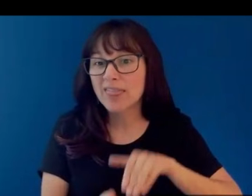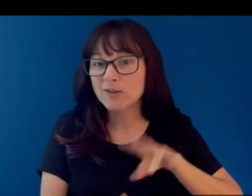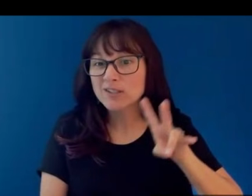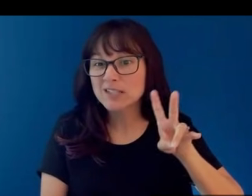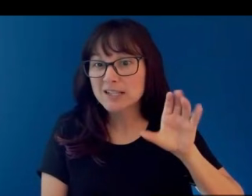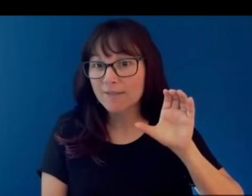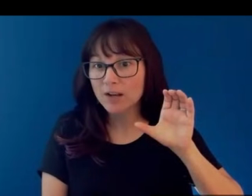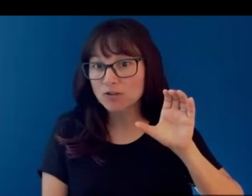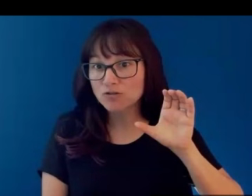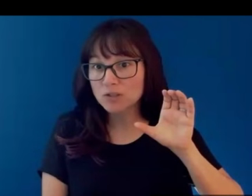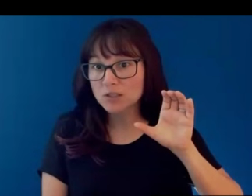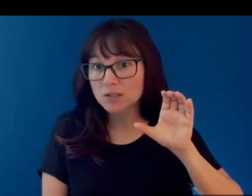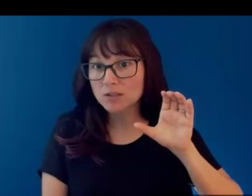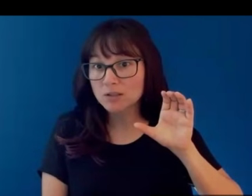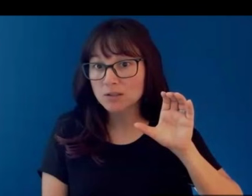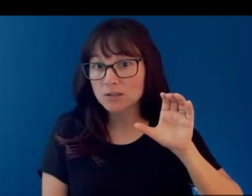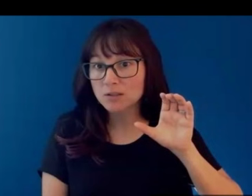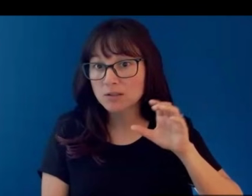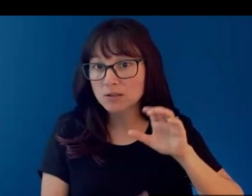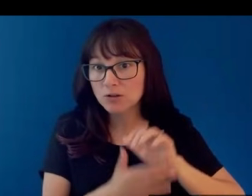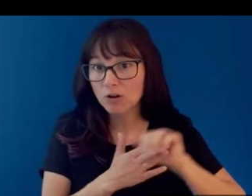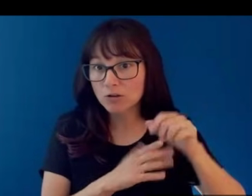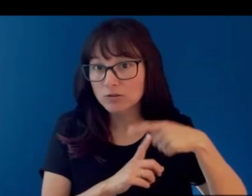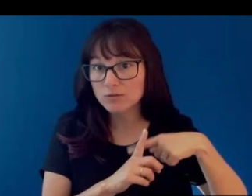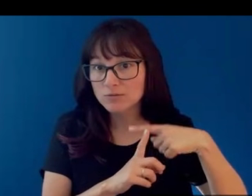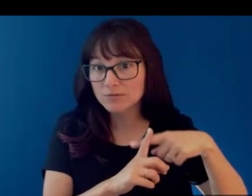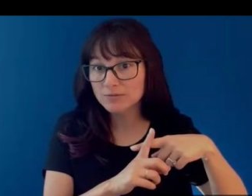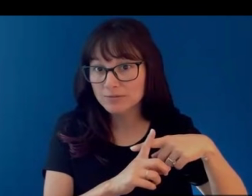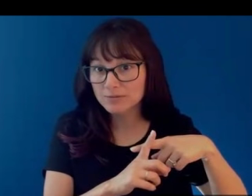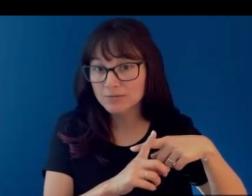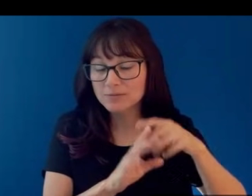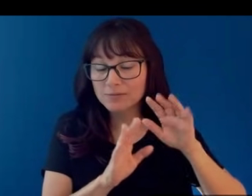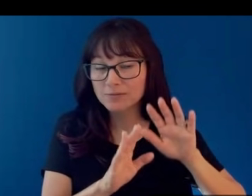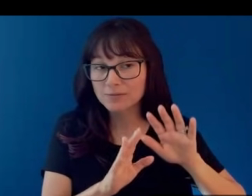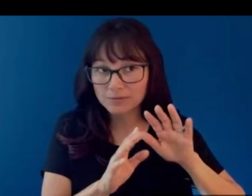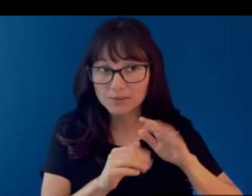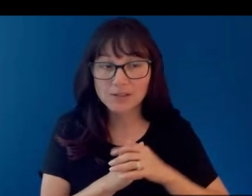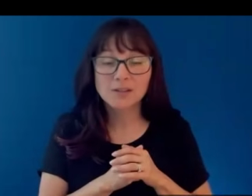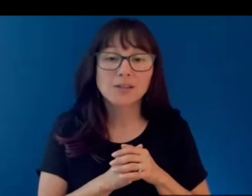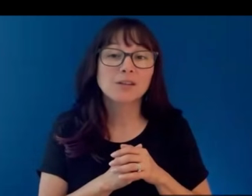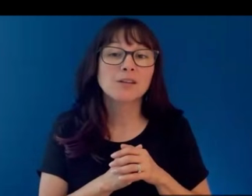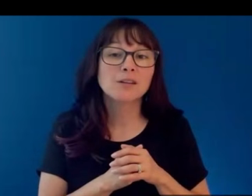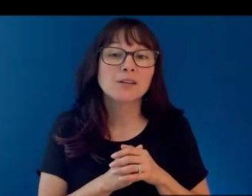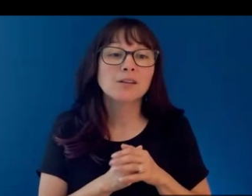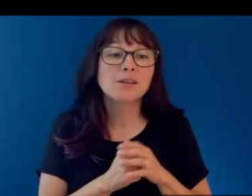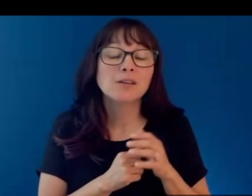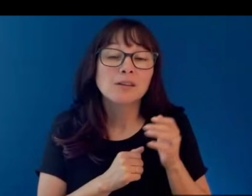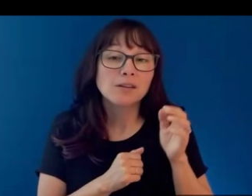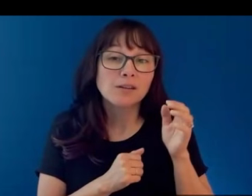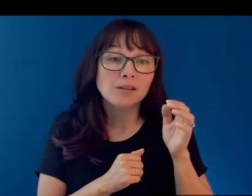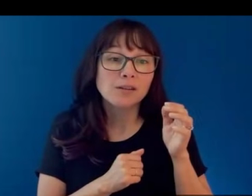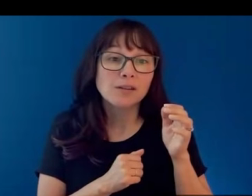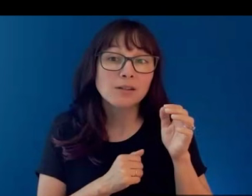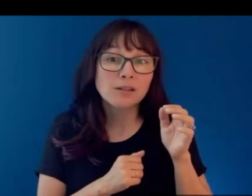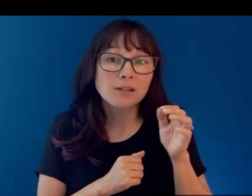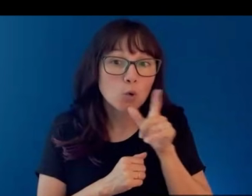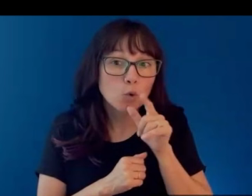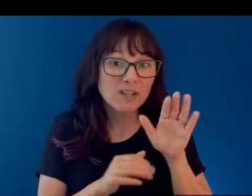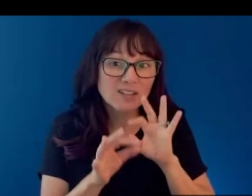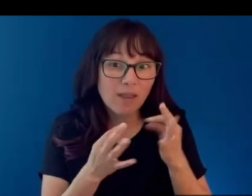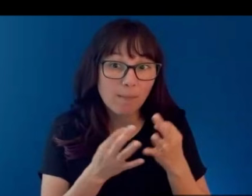$2,700 a month. And he was in a situation where he had himself, his spouse, 2